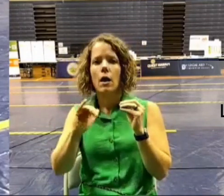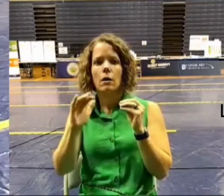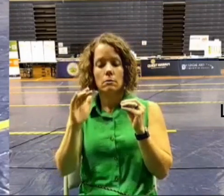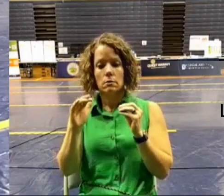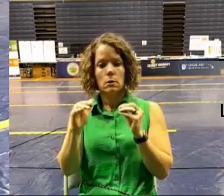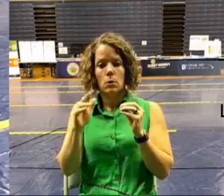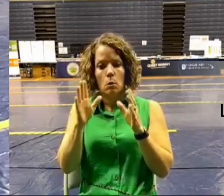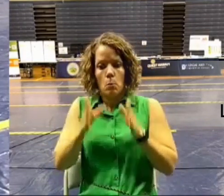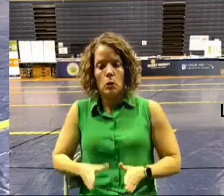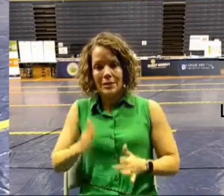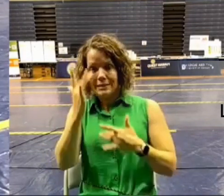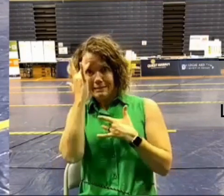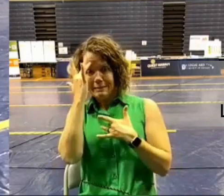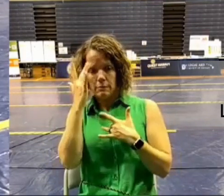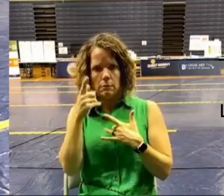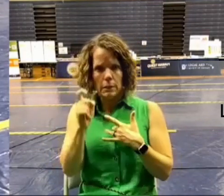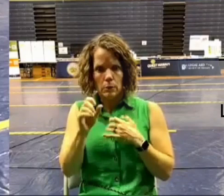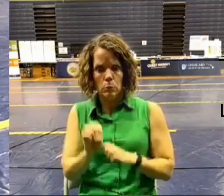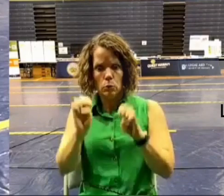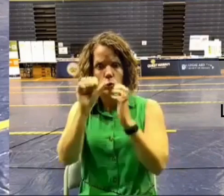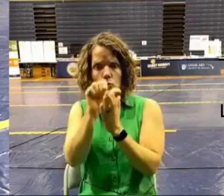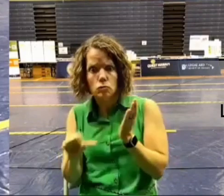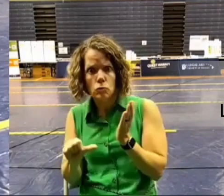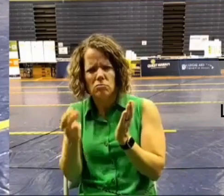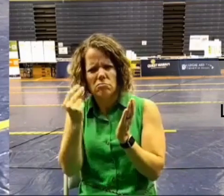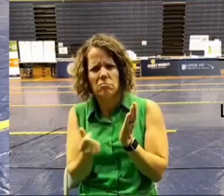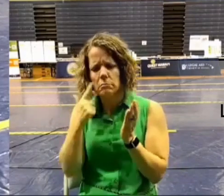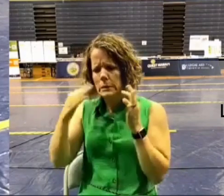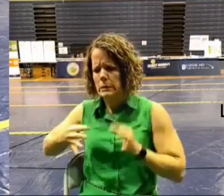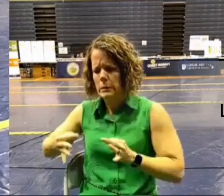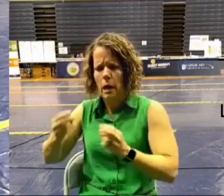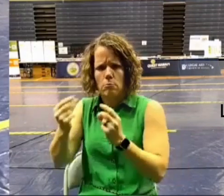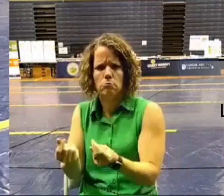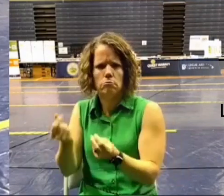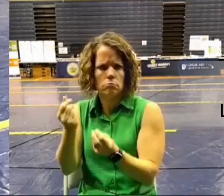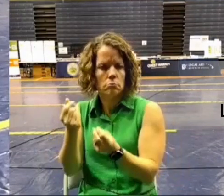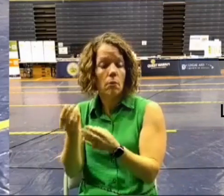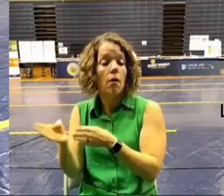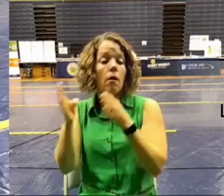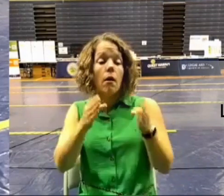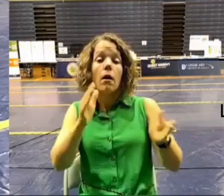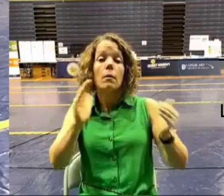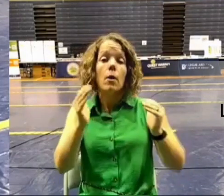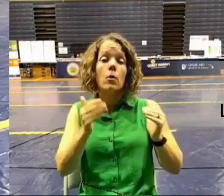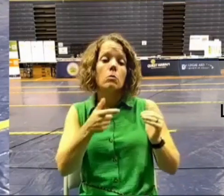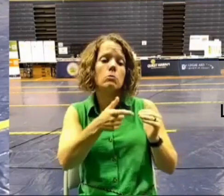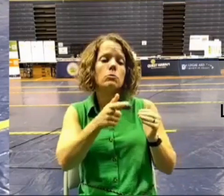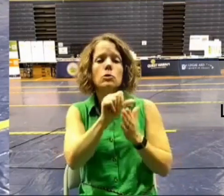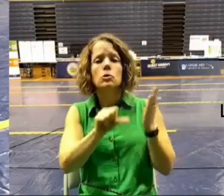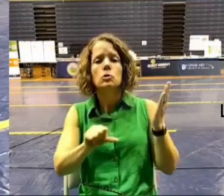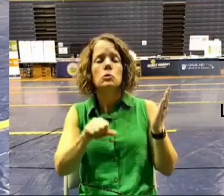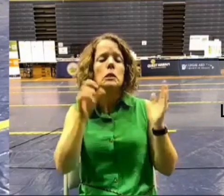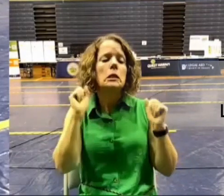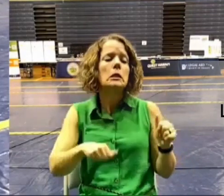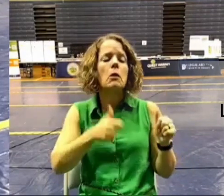an elective surgery. There was something that needed to be done right away for the best, for the good of everybody